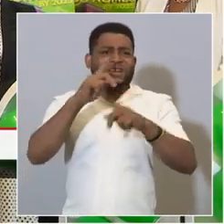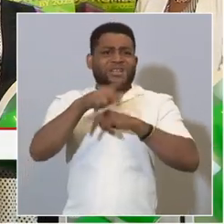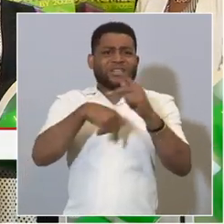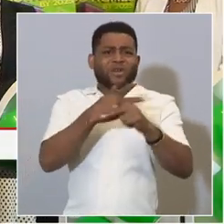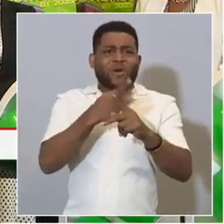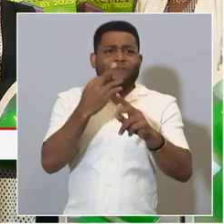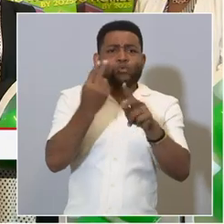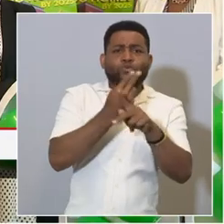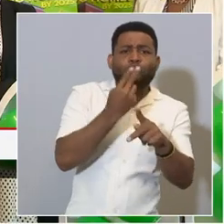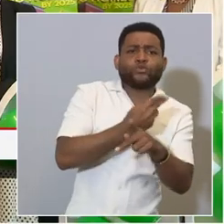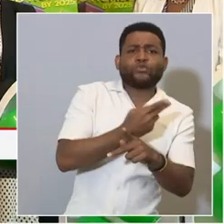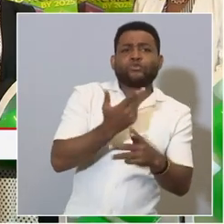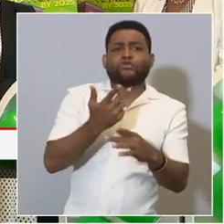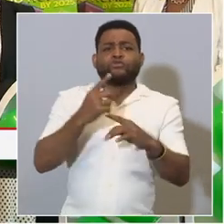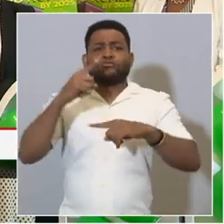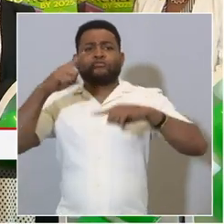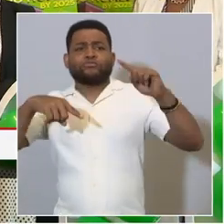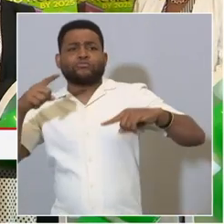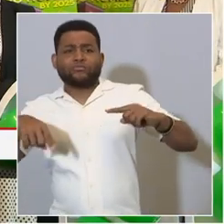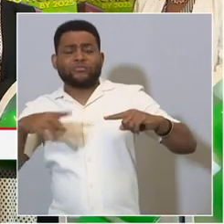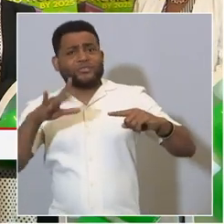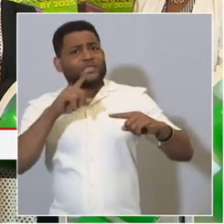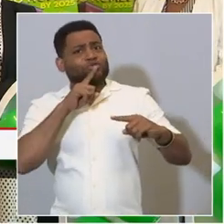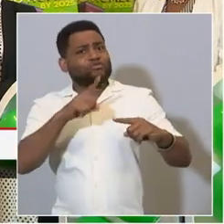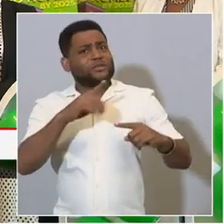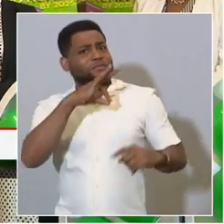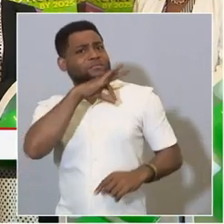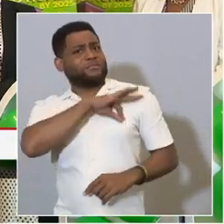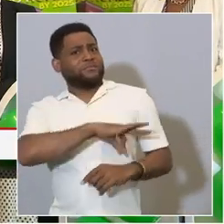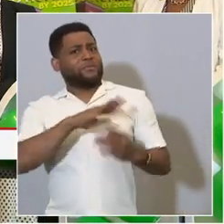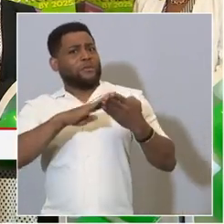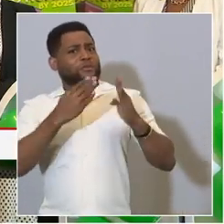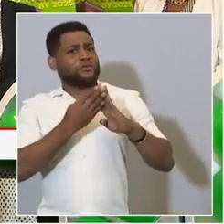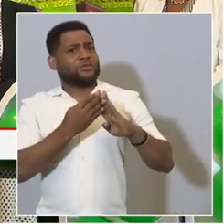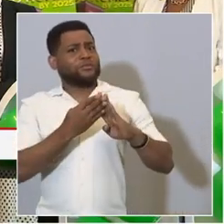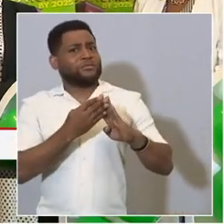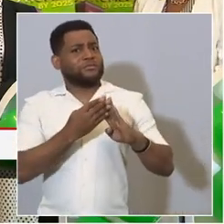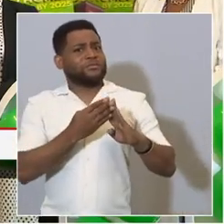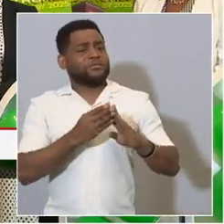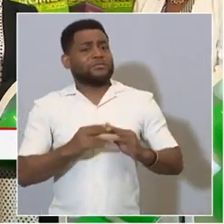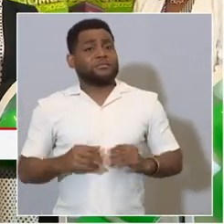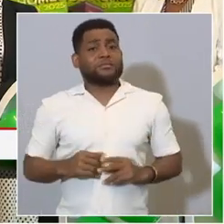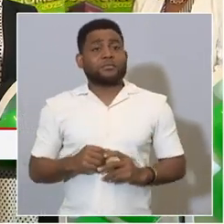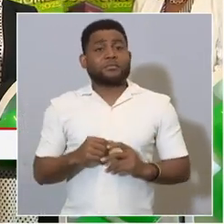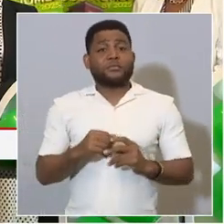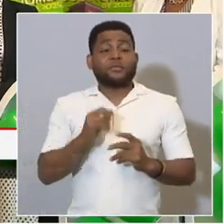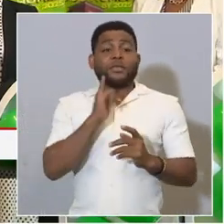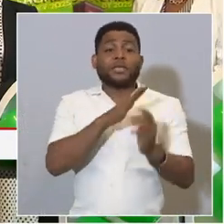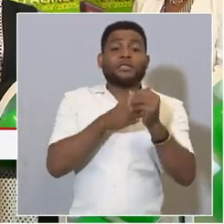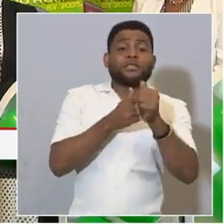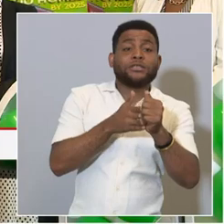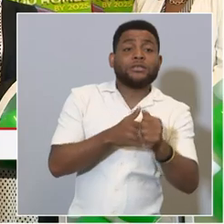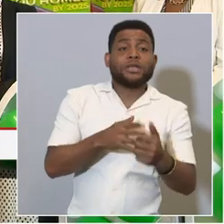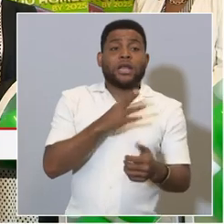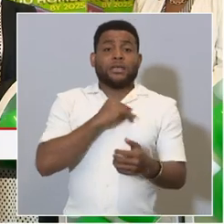is enriching to this community. The leadership and partnership of all of you at this event today has unlocked